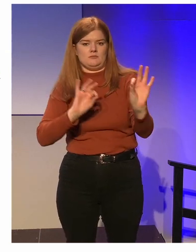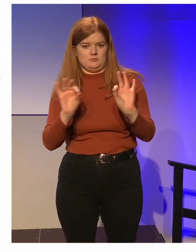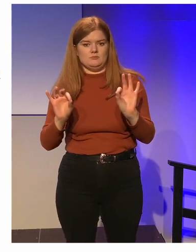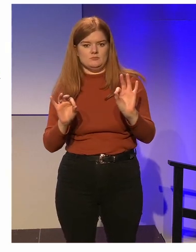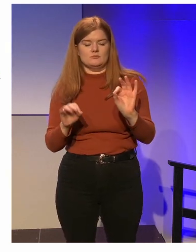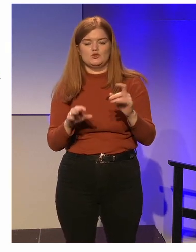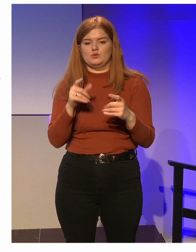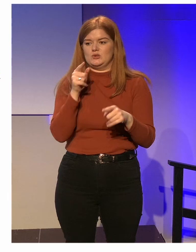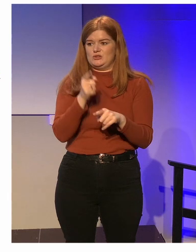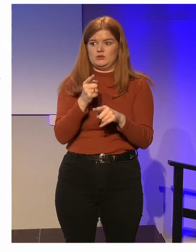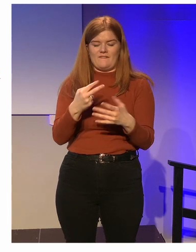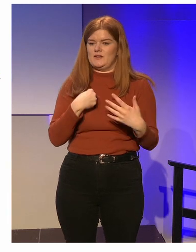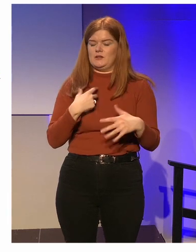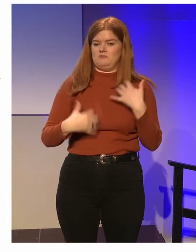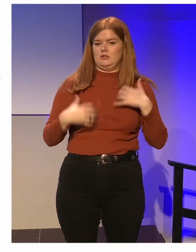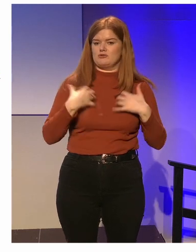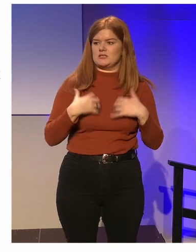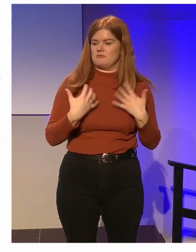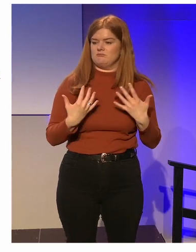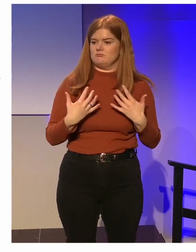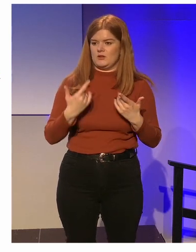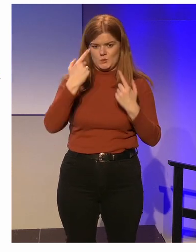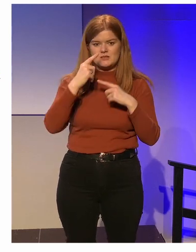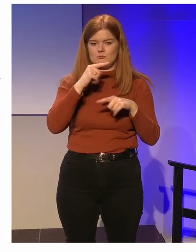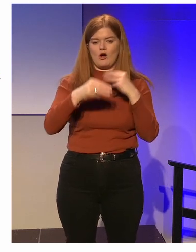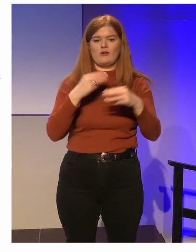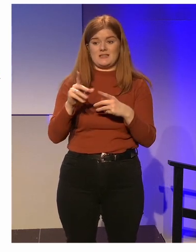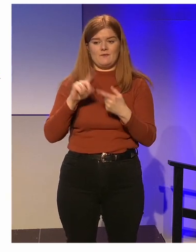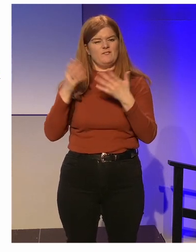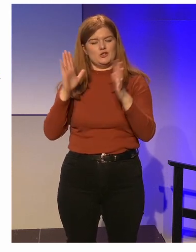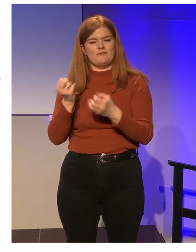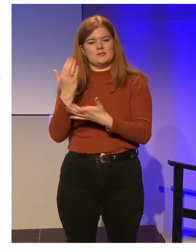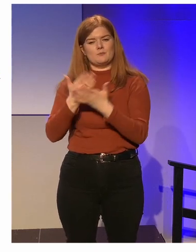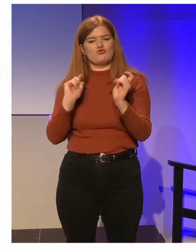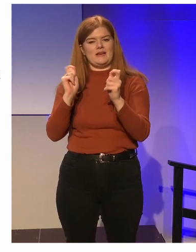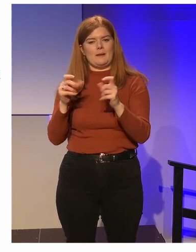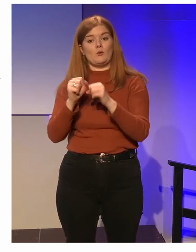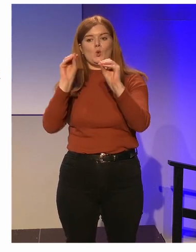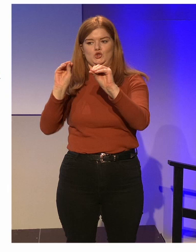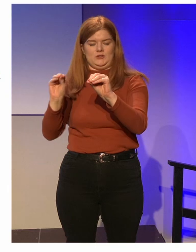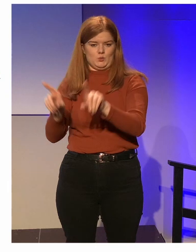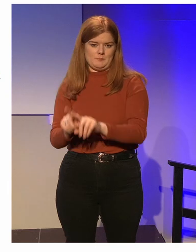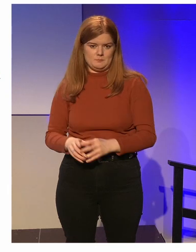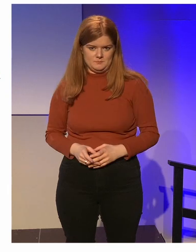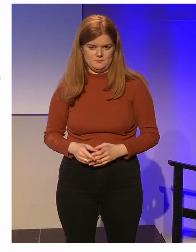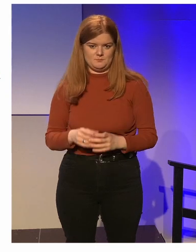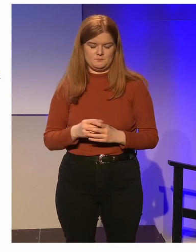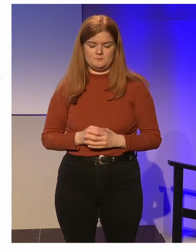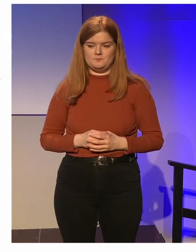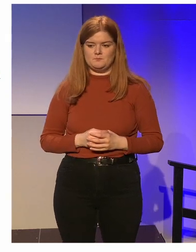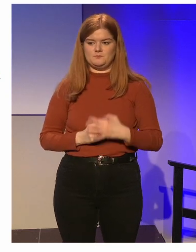And it was really interesting to see those. And we also had some training on coaching, which helped with